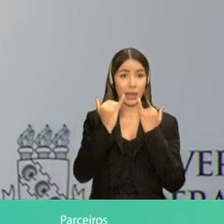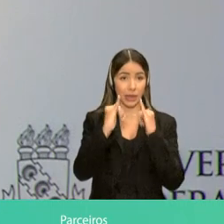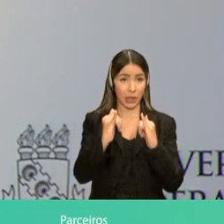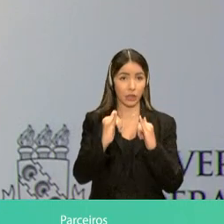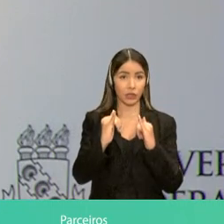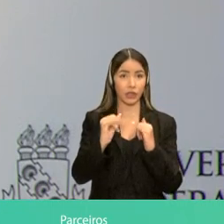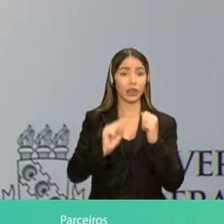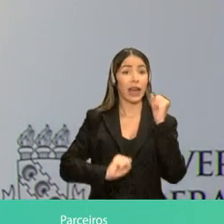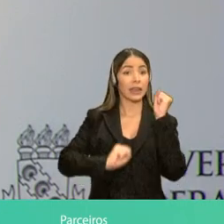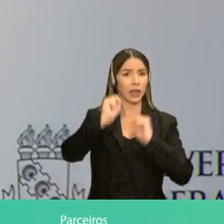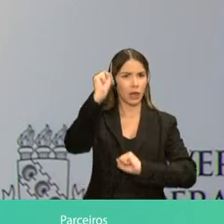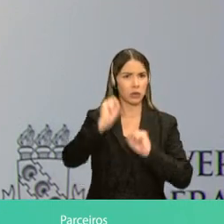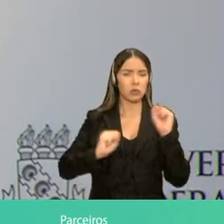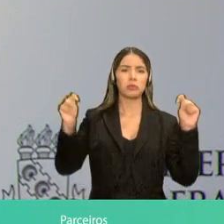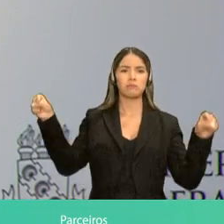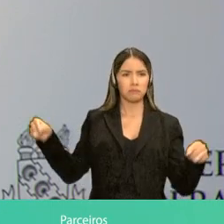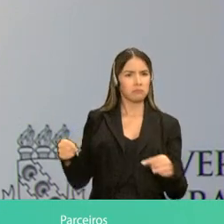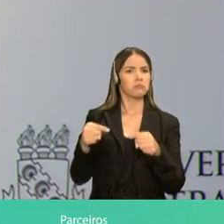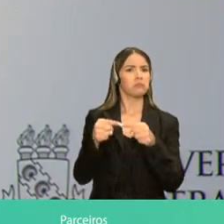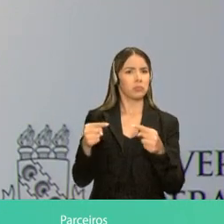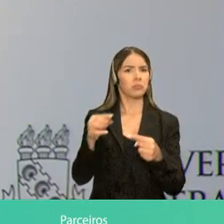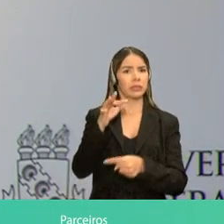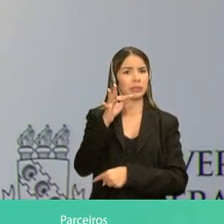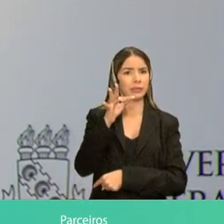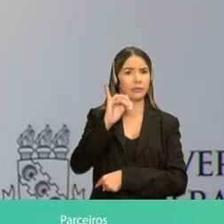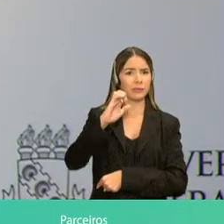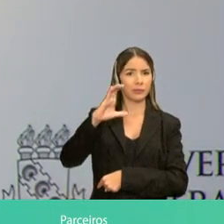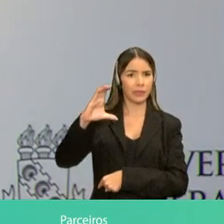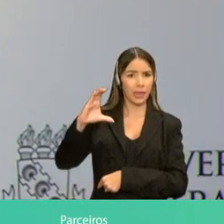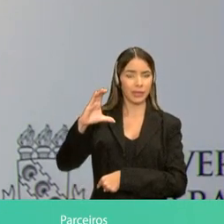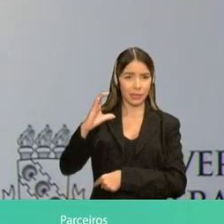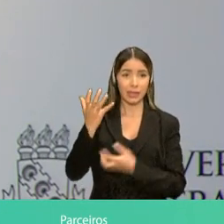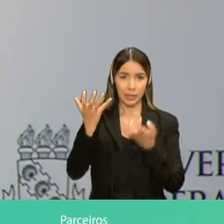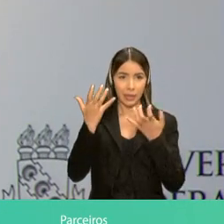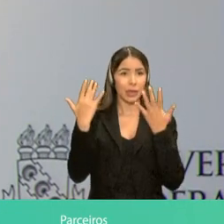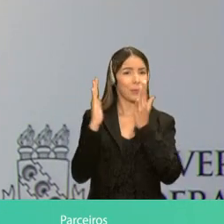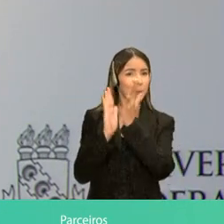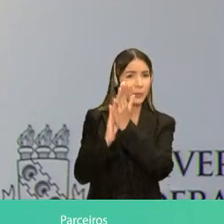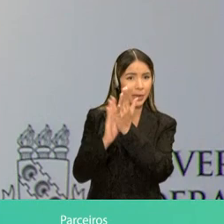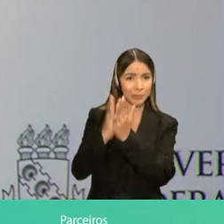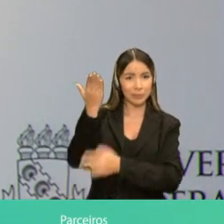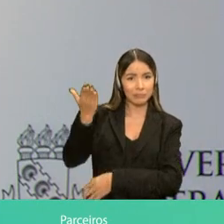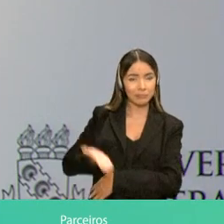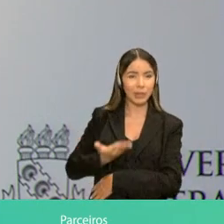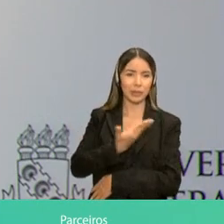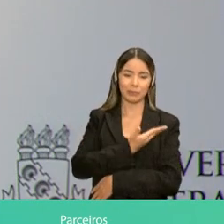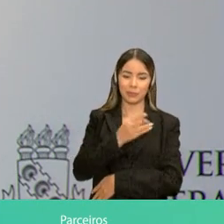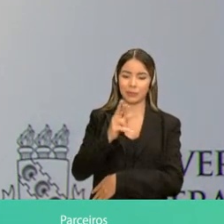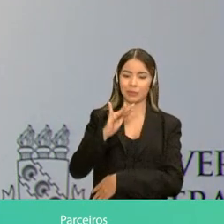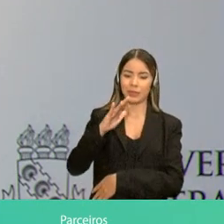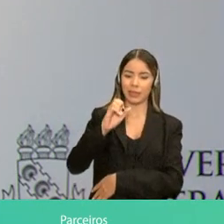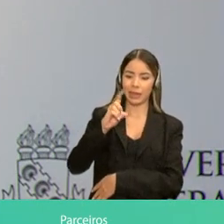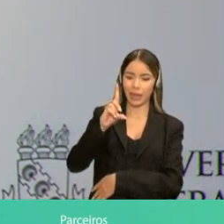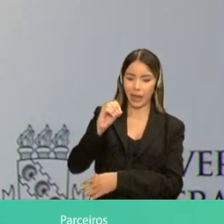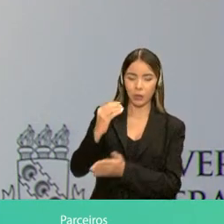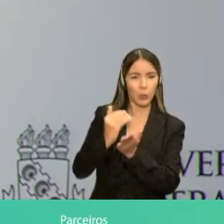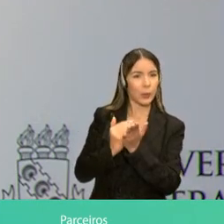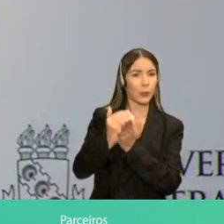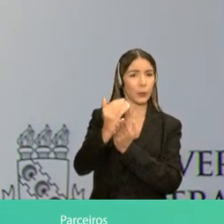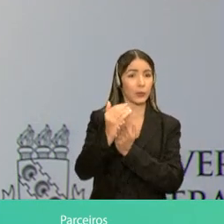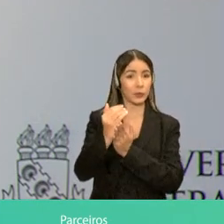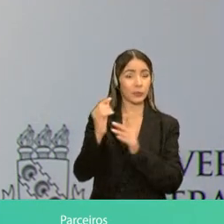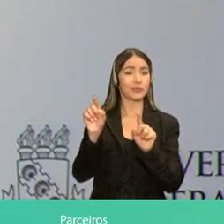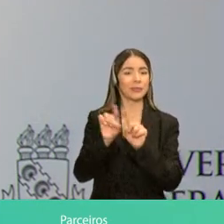everything to do with what we're with the event. I would like to congratulate everyone on the